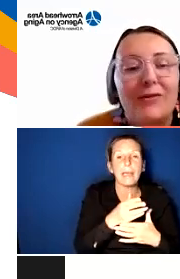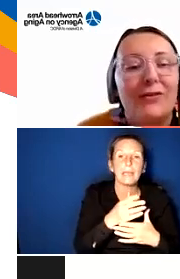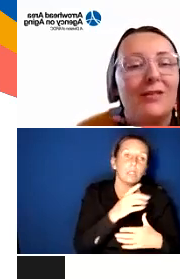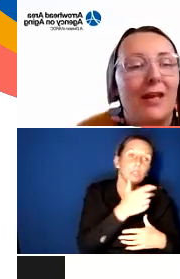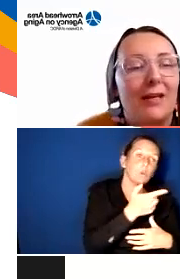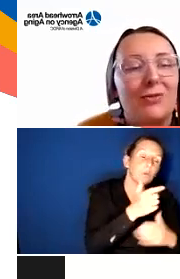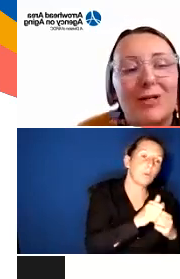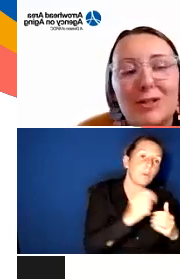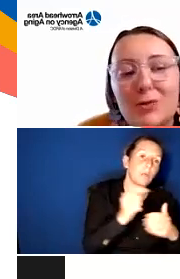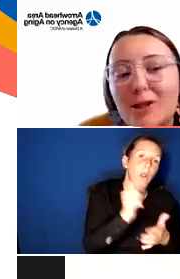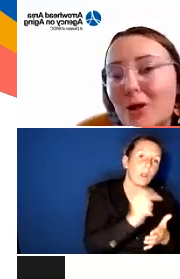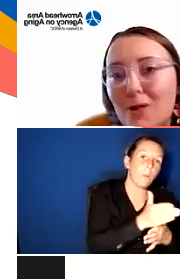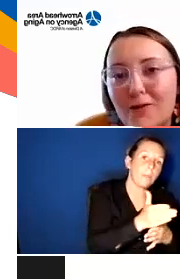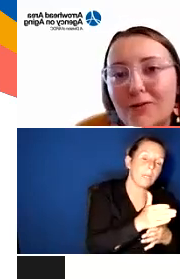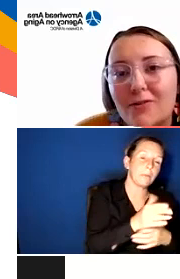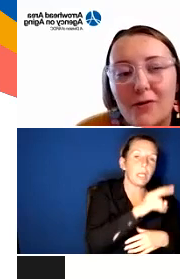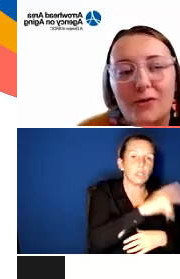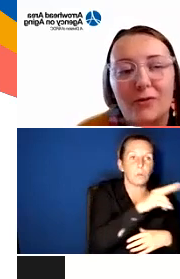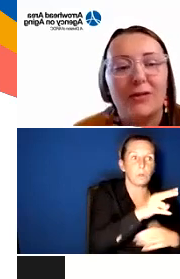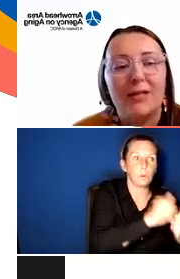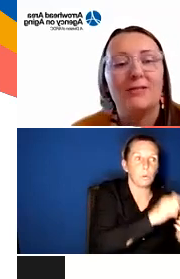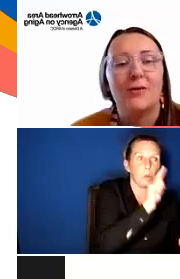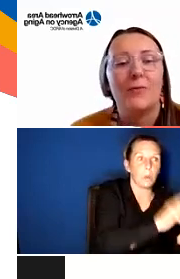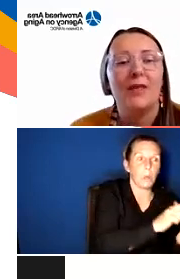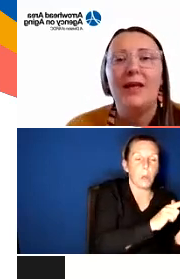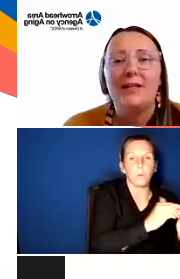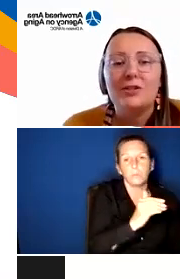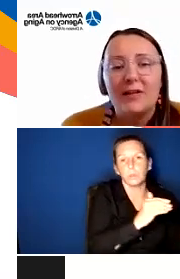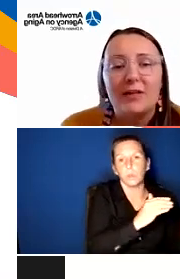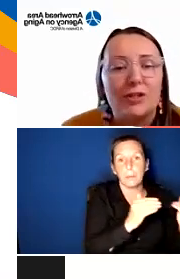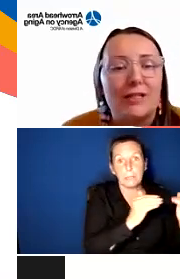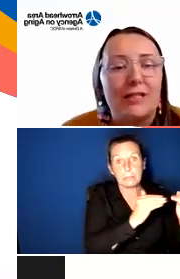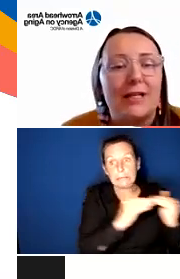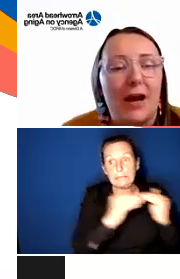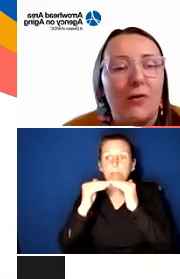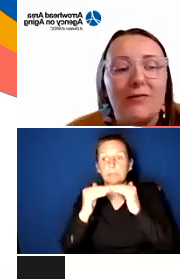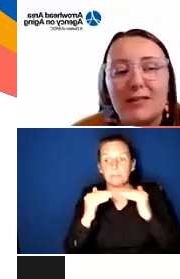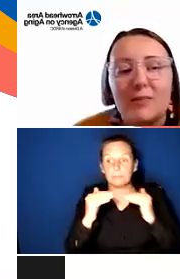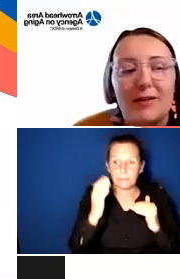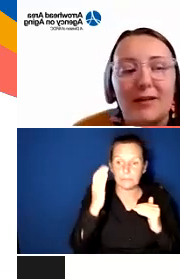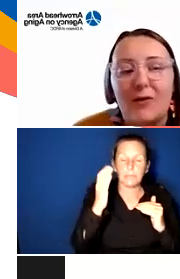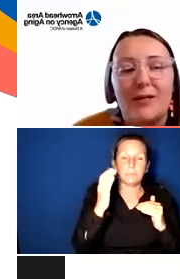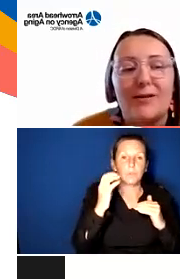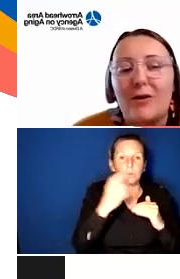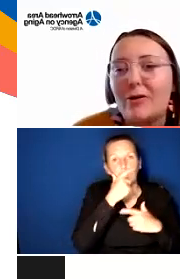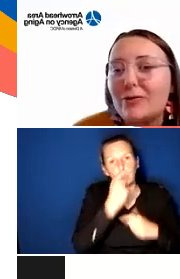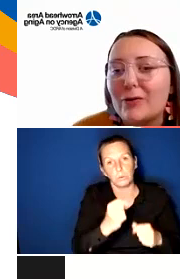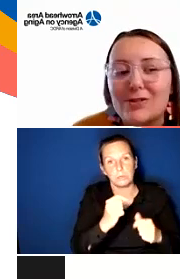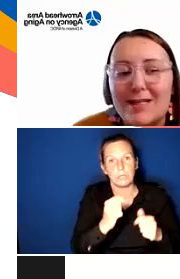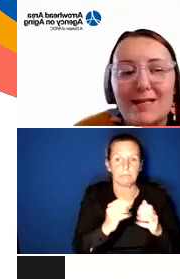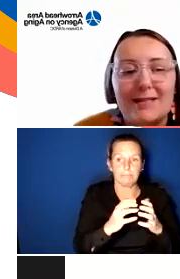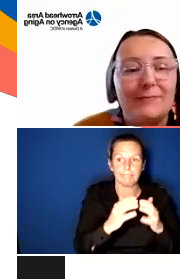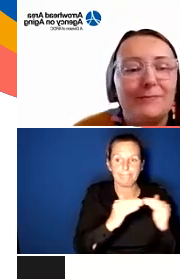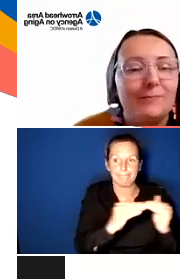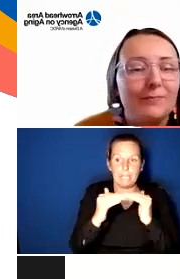medium levels, and 22 with low levels of vulnerability. So it's just kind of interesting how evenly split the counties are throughout